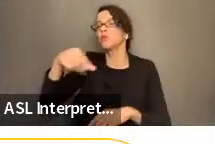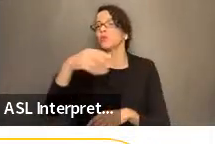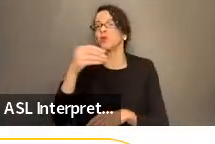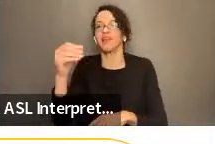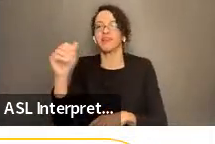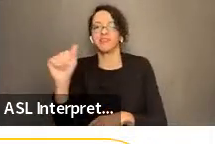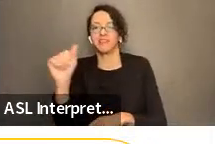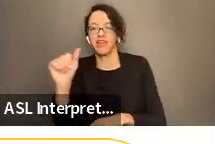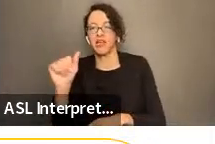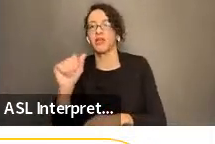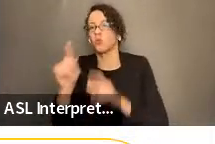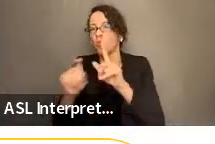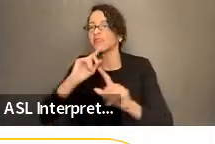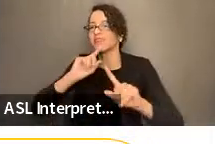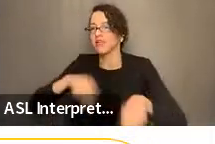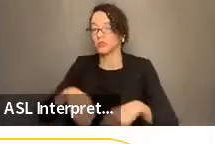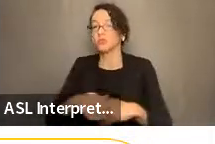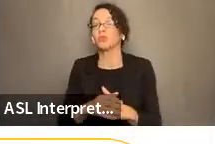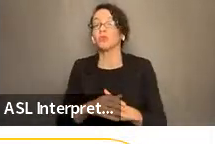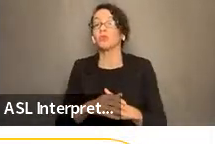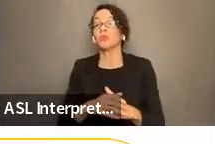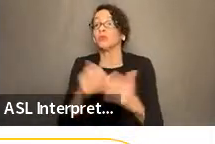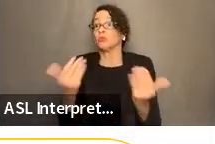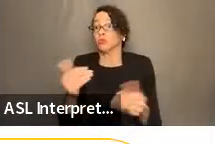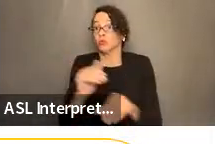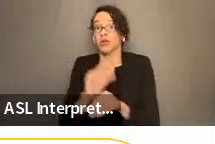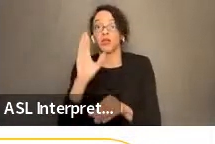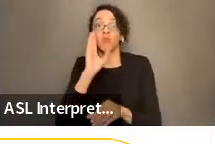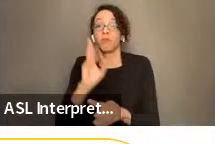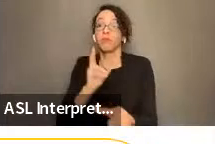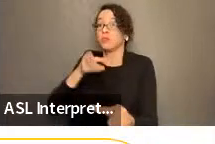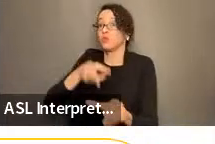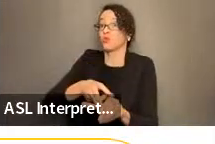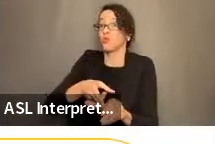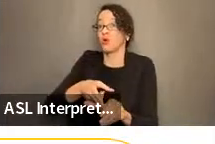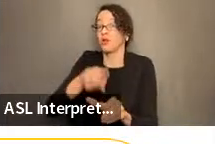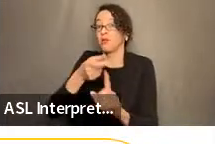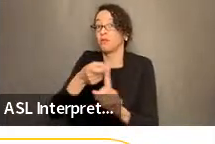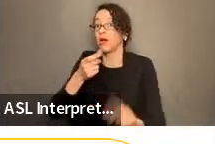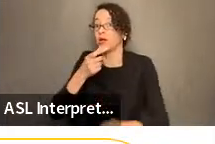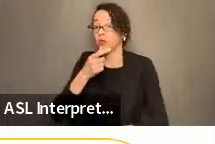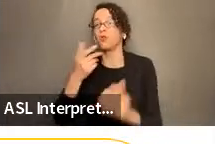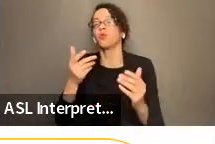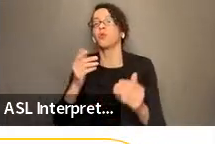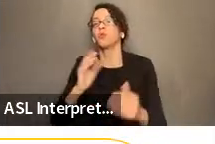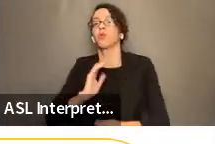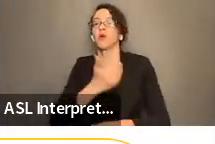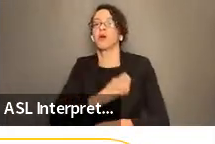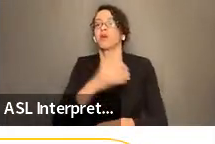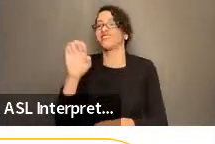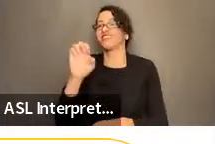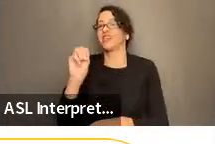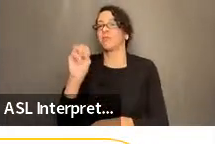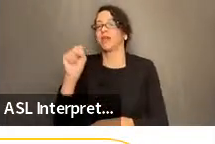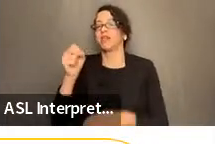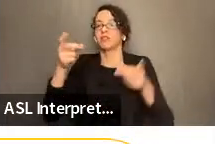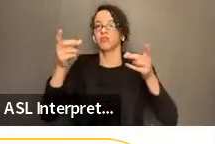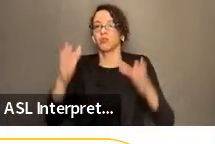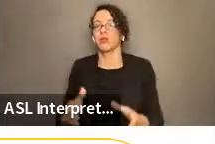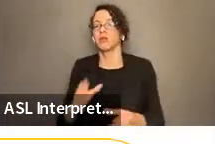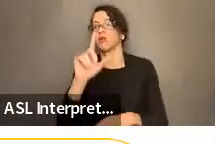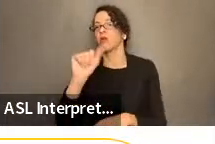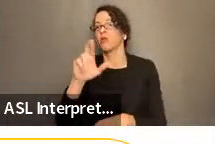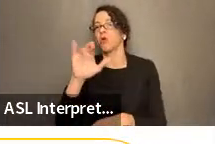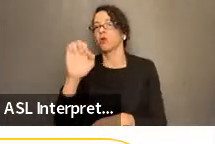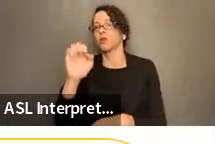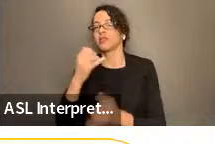this evening by our EMS Director, Laurie Mcfadden, and the EMS Deputy